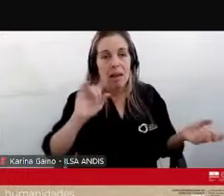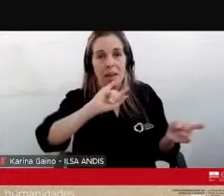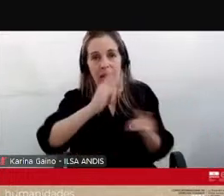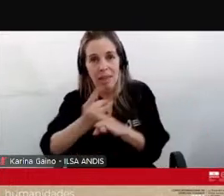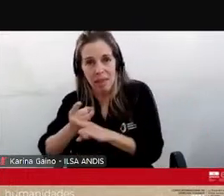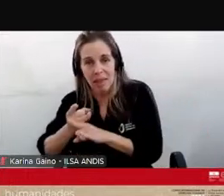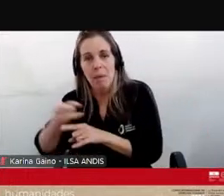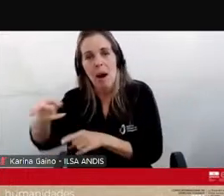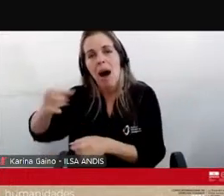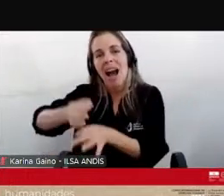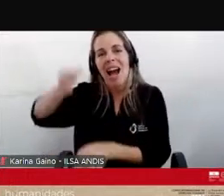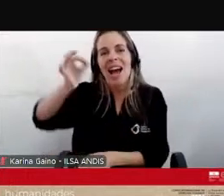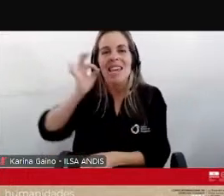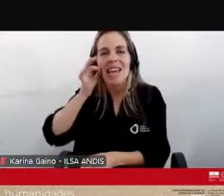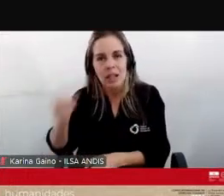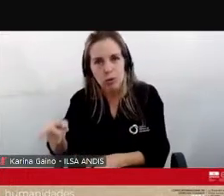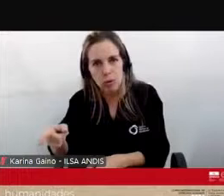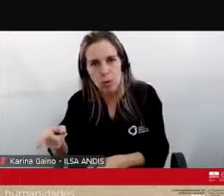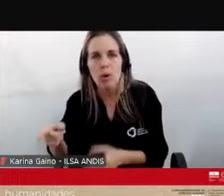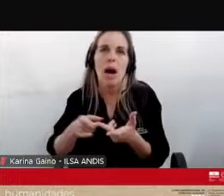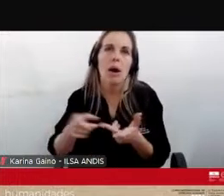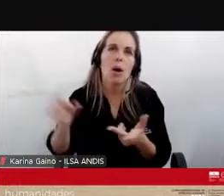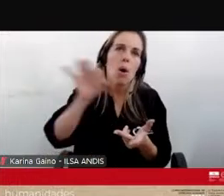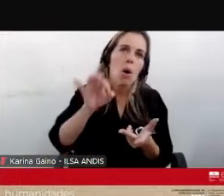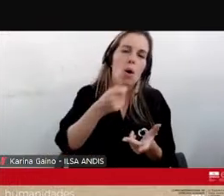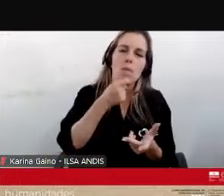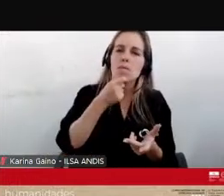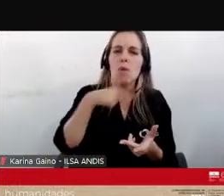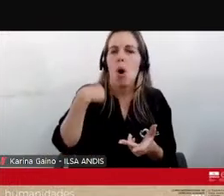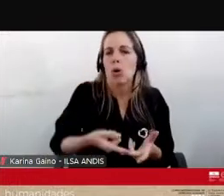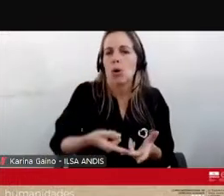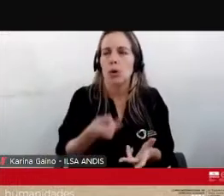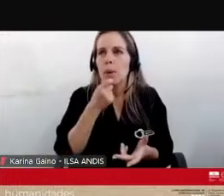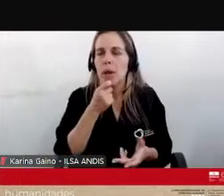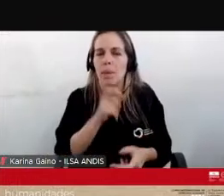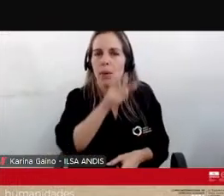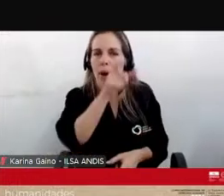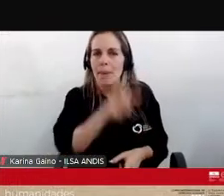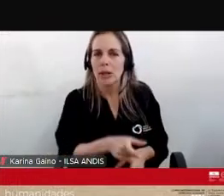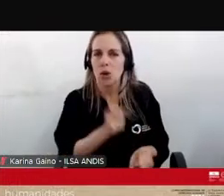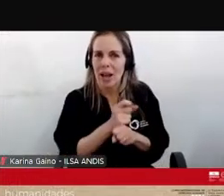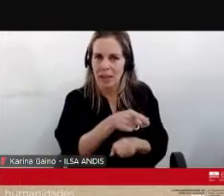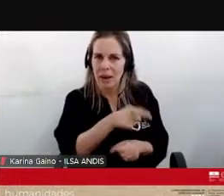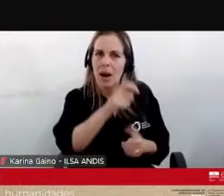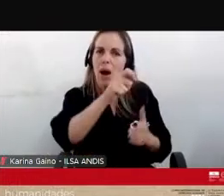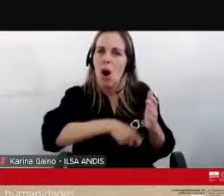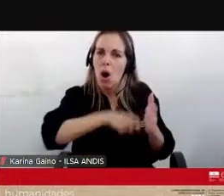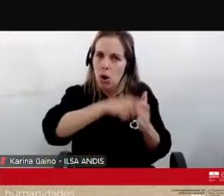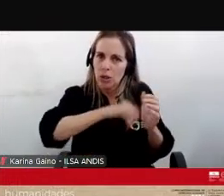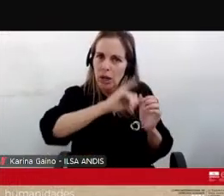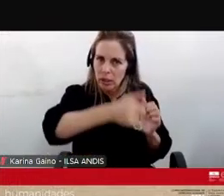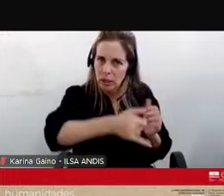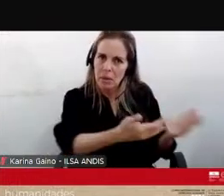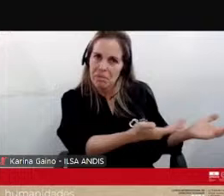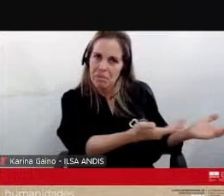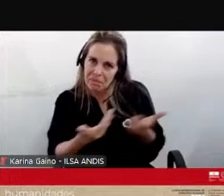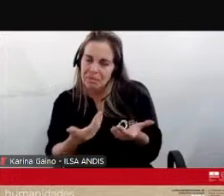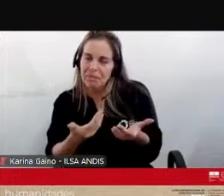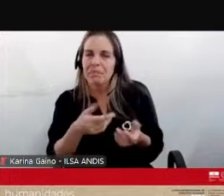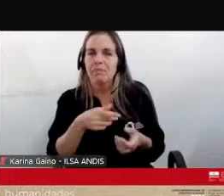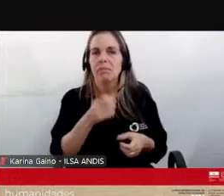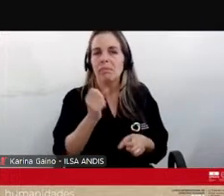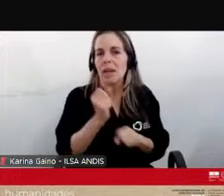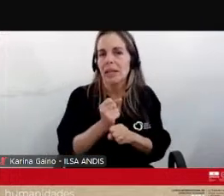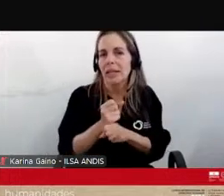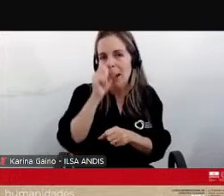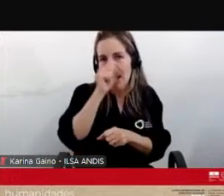be recruited to work on a farm and then is also told to work in domestic service